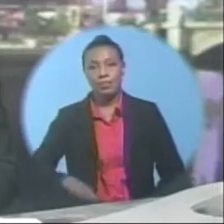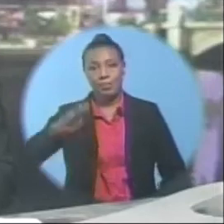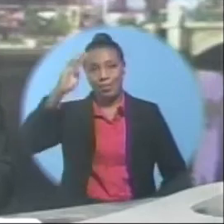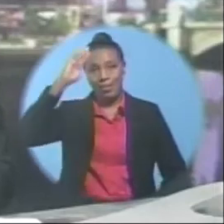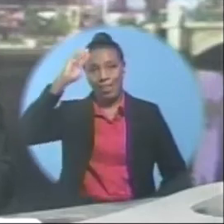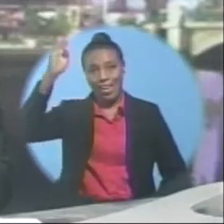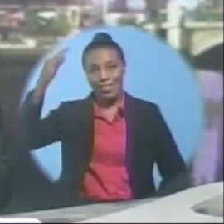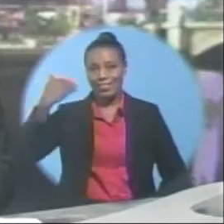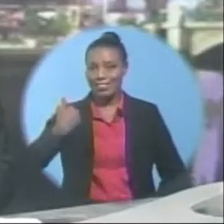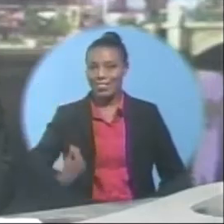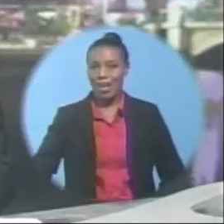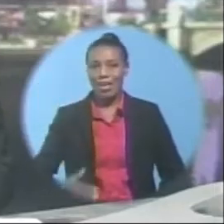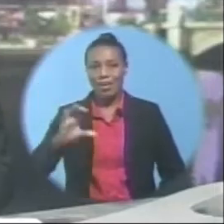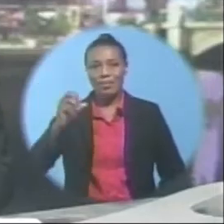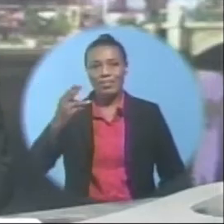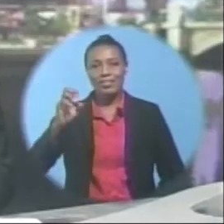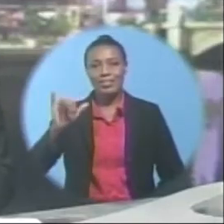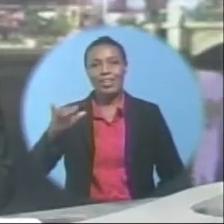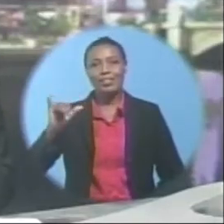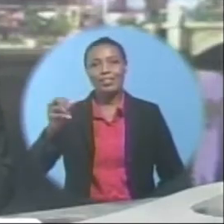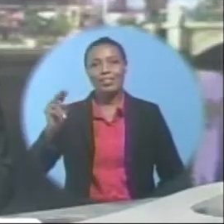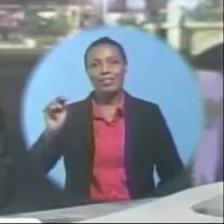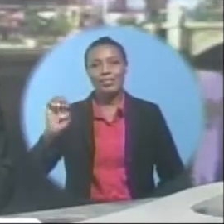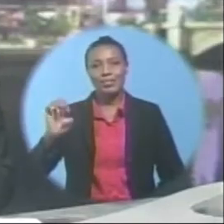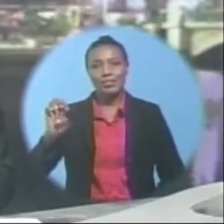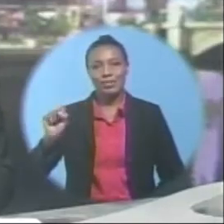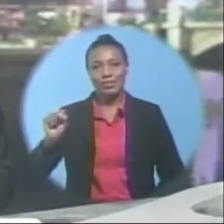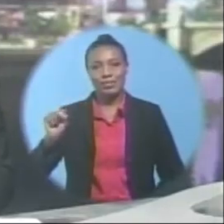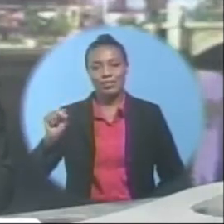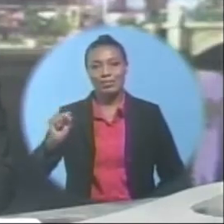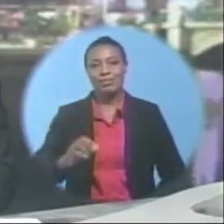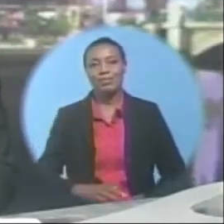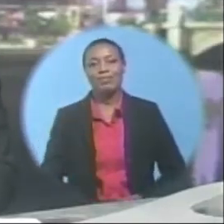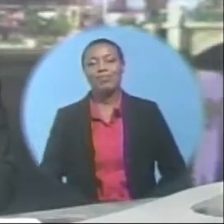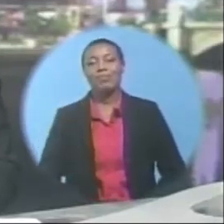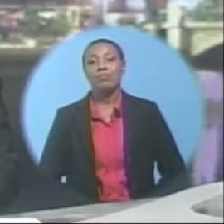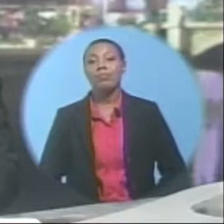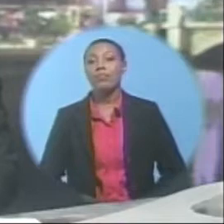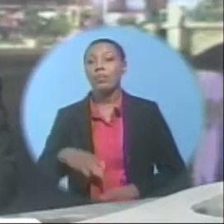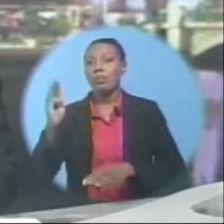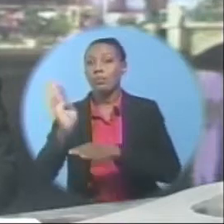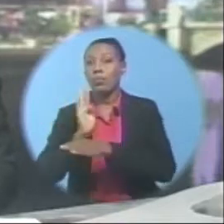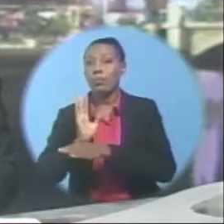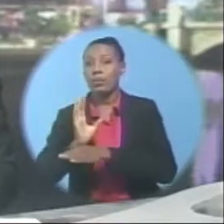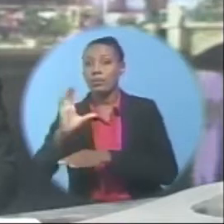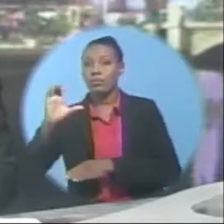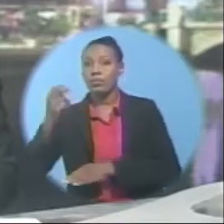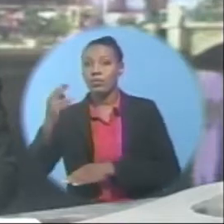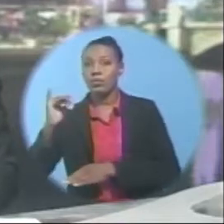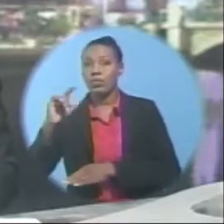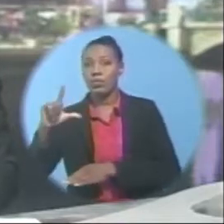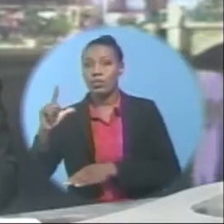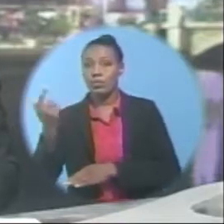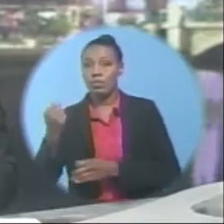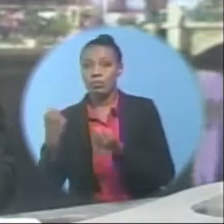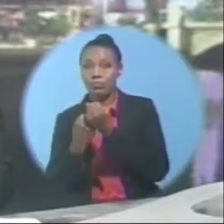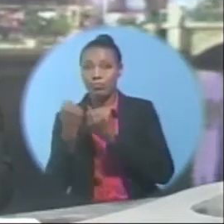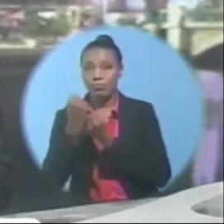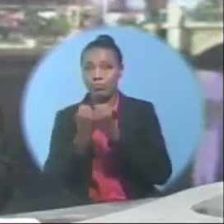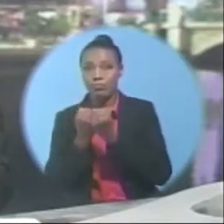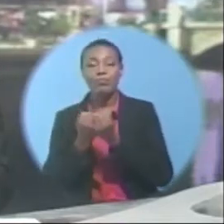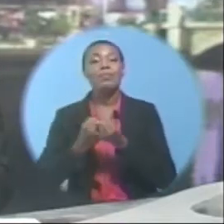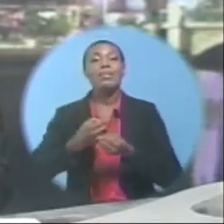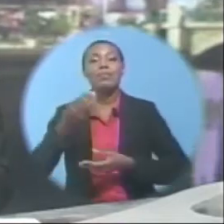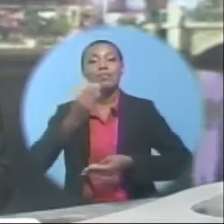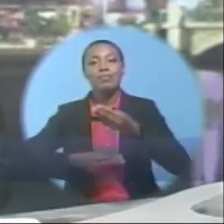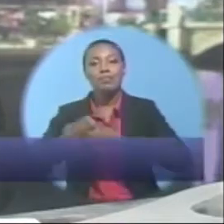Good evening, I'm Shane Jones, leading the news at 7. Barbados and Chile are working to strengthen trade and